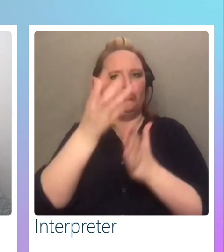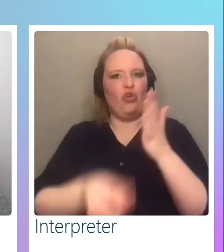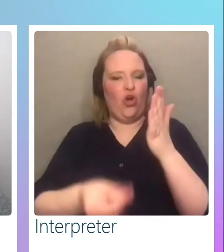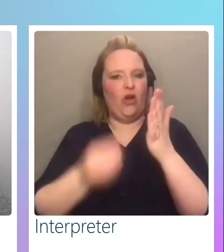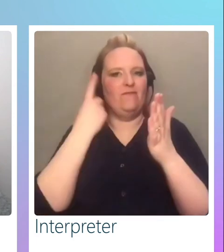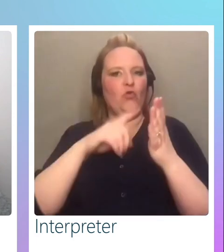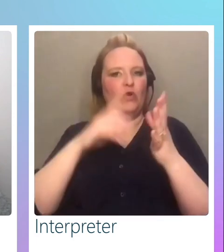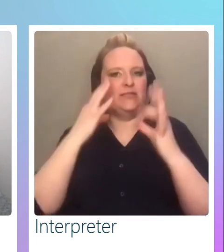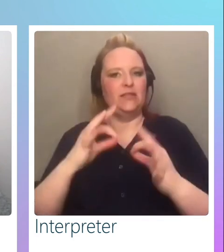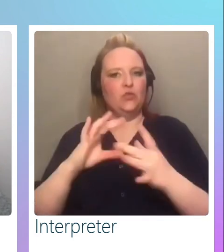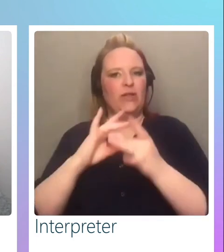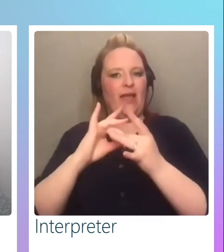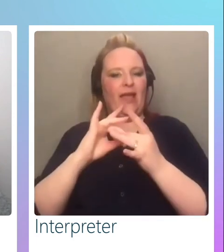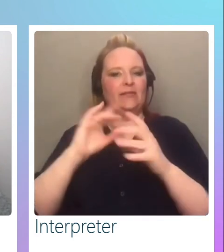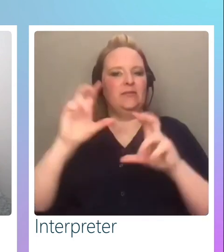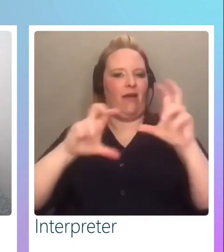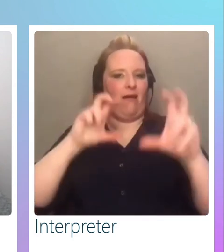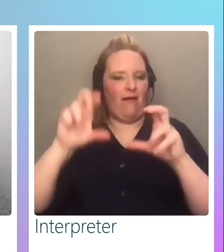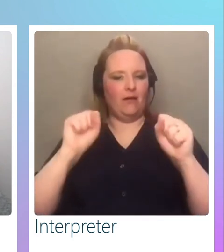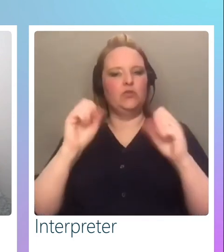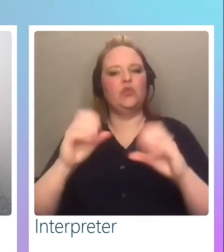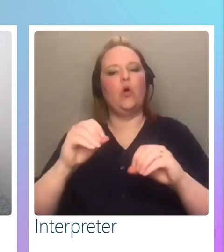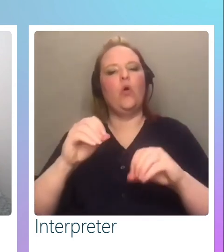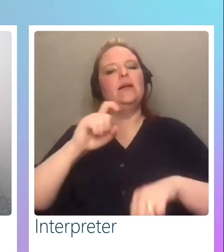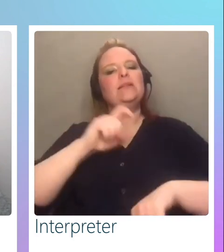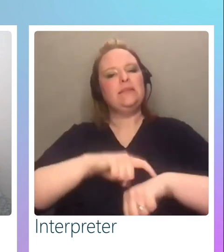decisions around stock. So things like that are time-based.